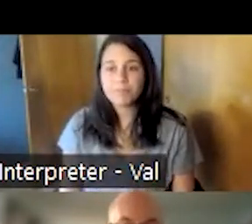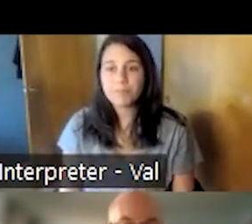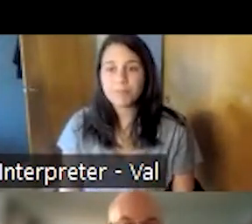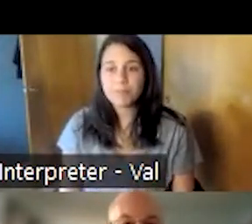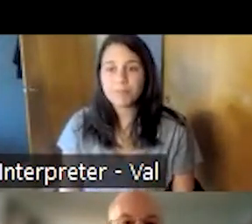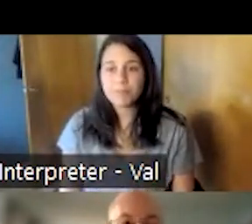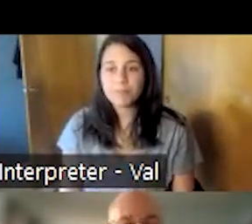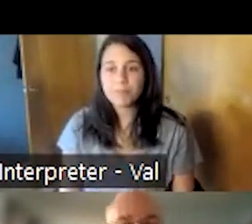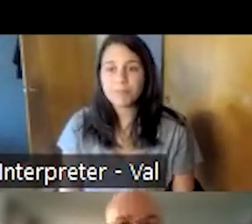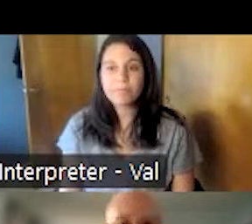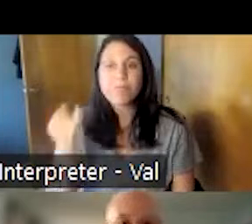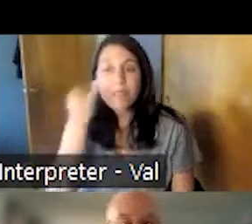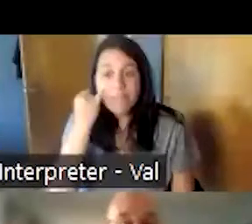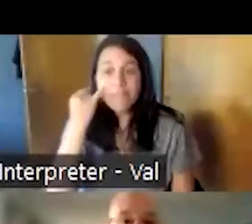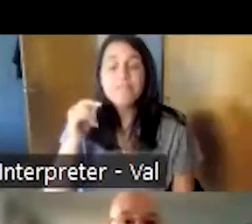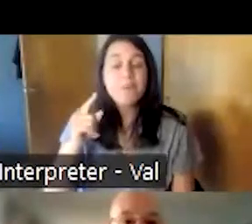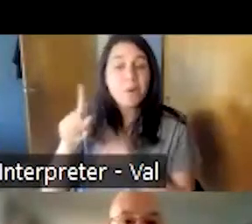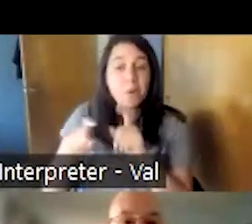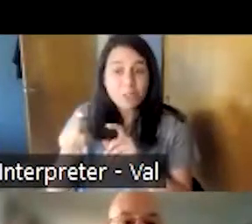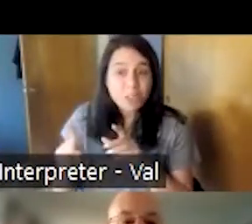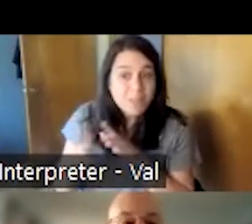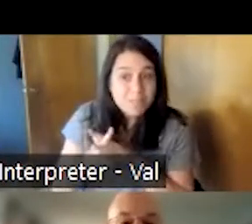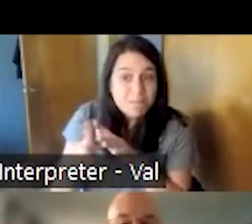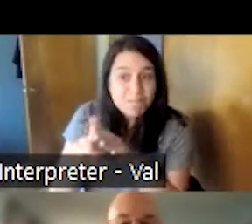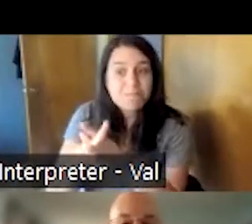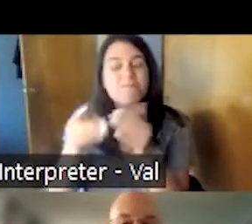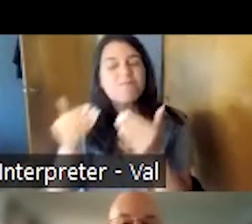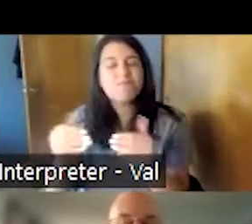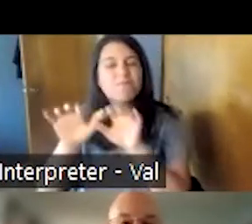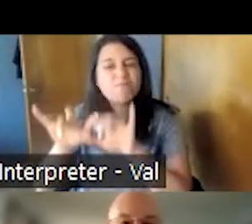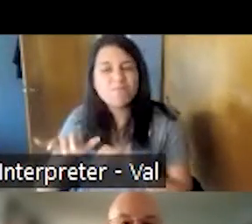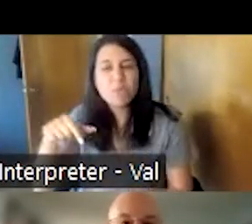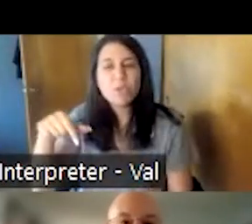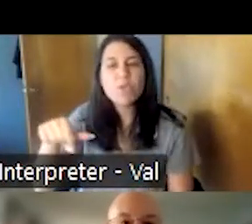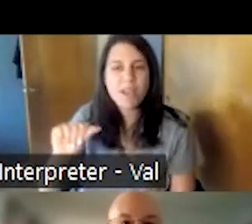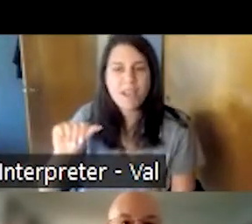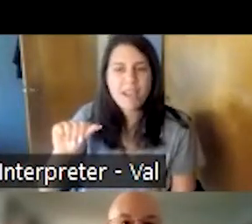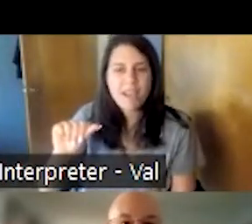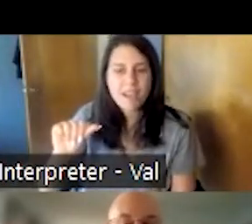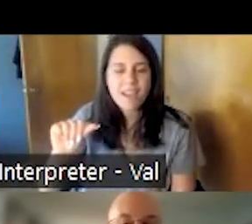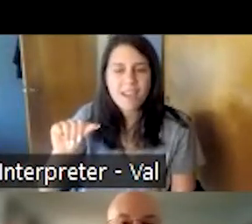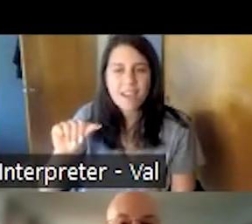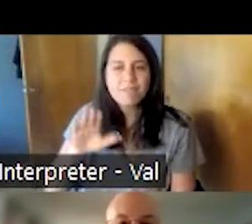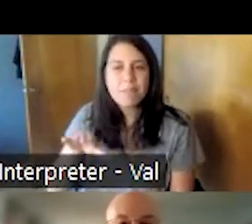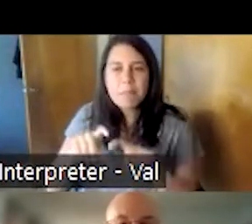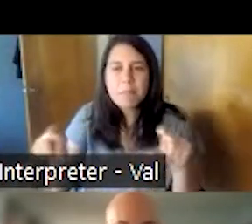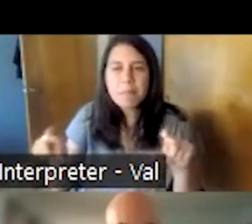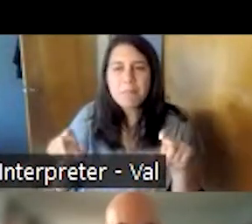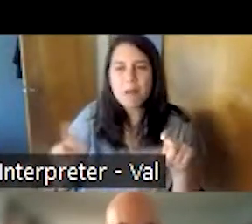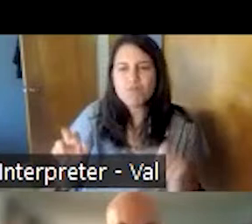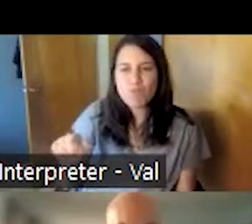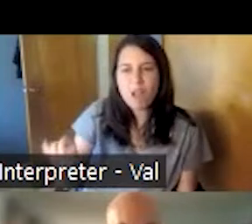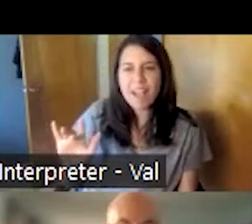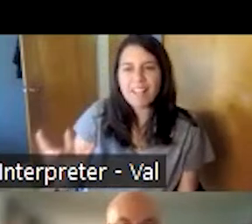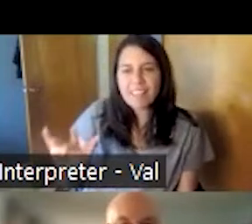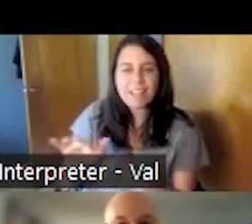If you have questions, and we hope you do by the end, please write them in the Q&A panel in the bottom right portion of your